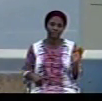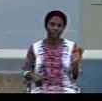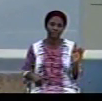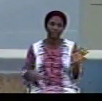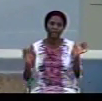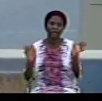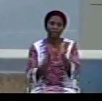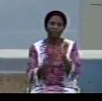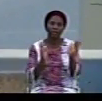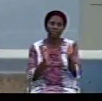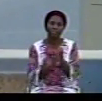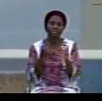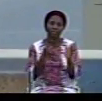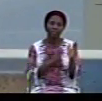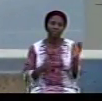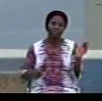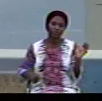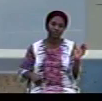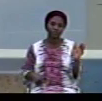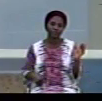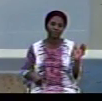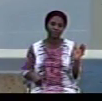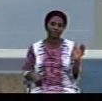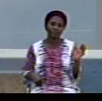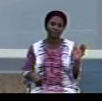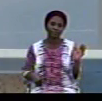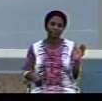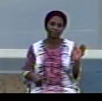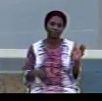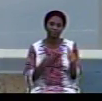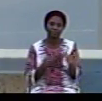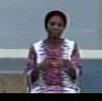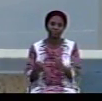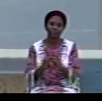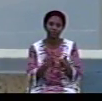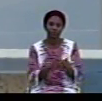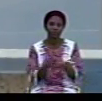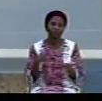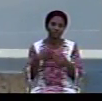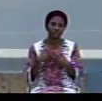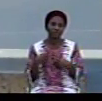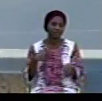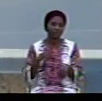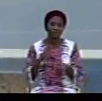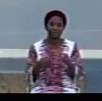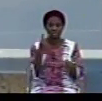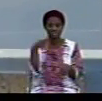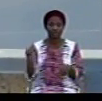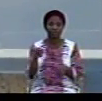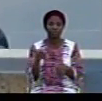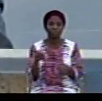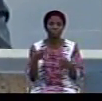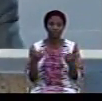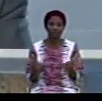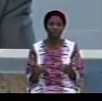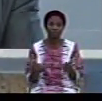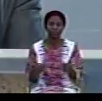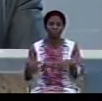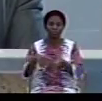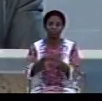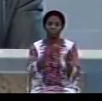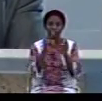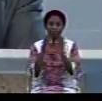Praise the Lord. And also we cannot see them now, overseers all over